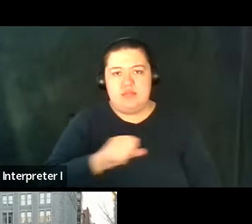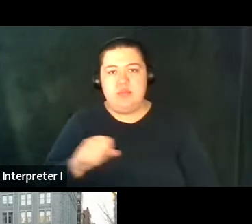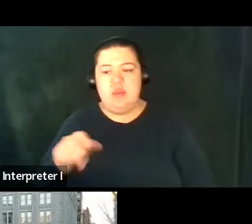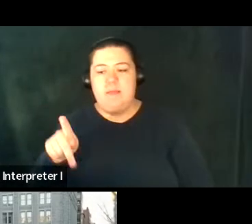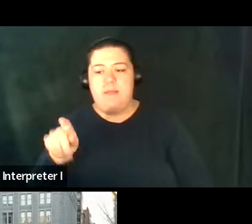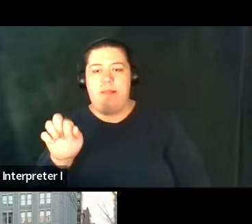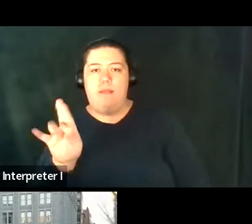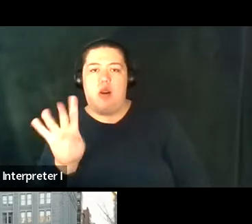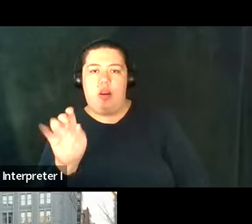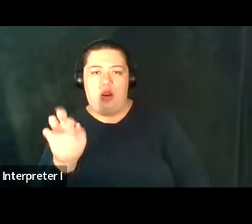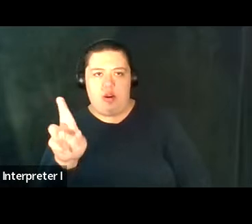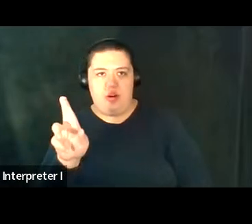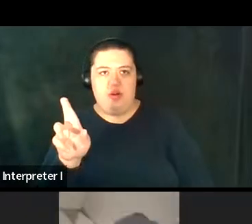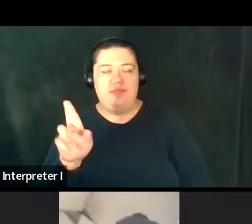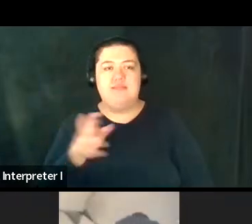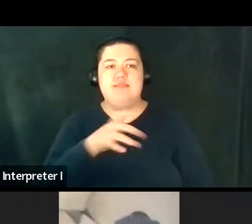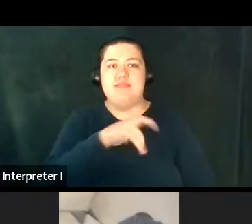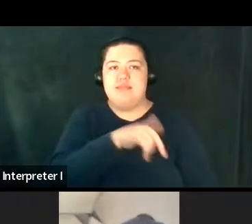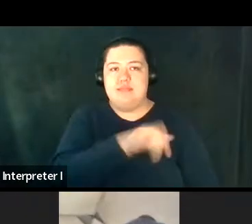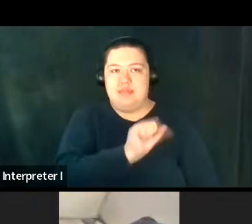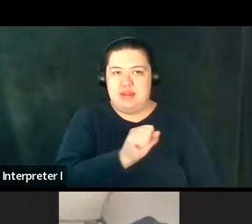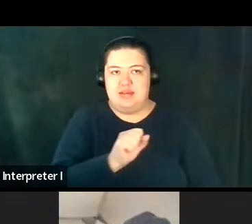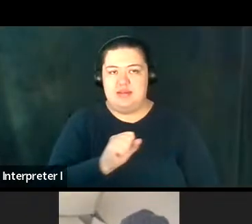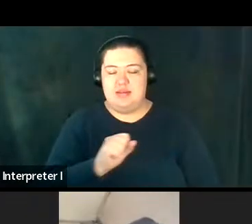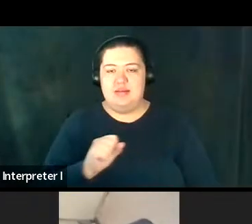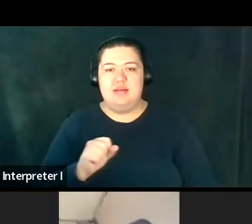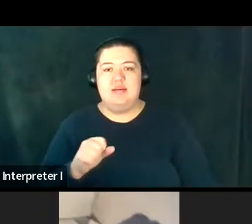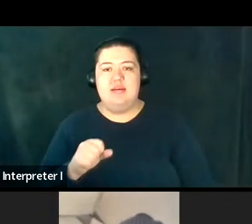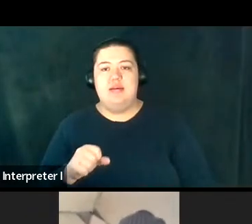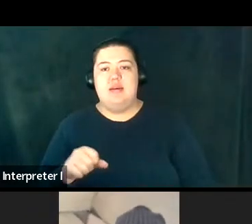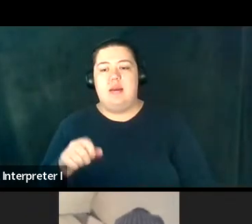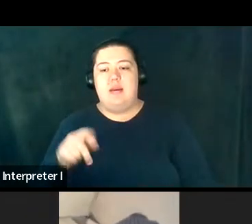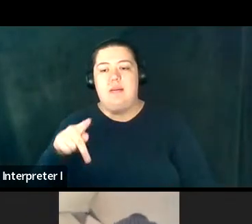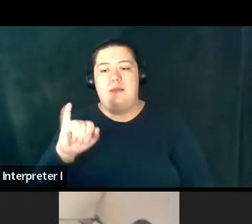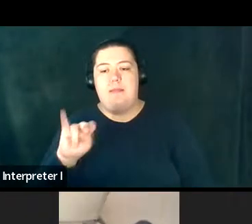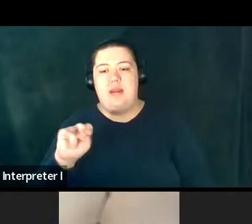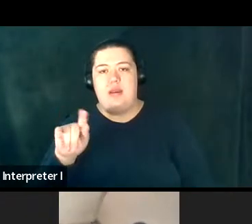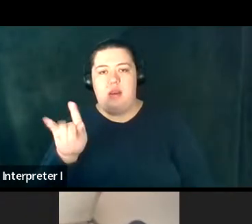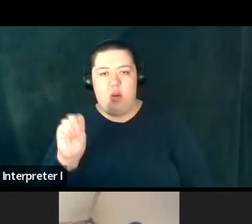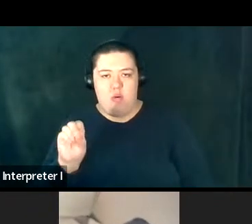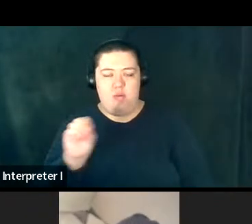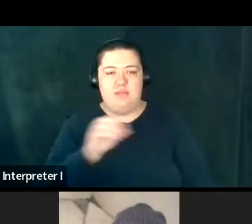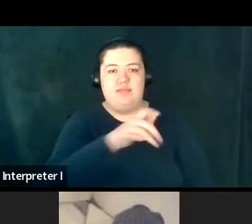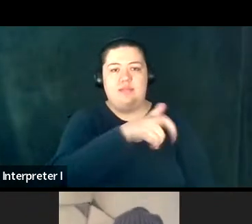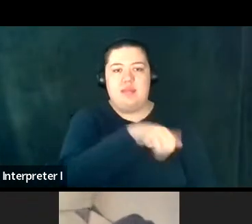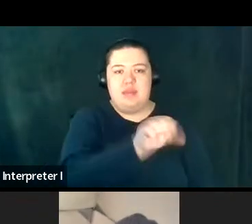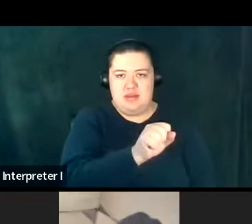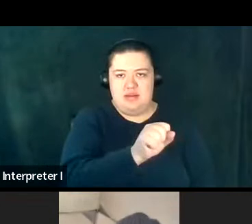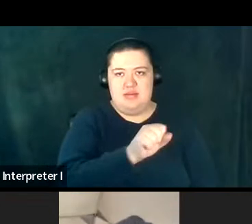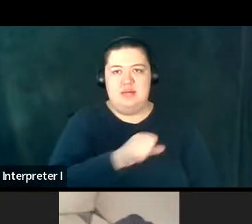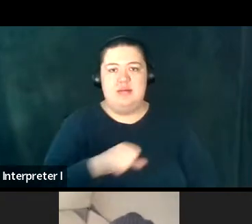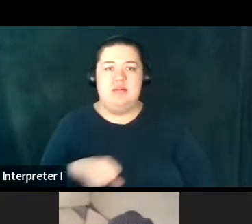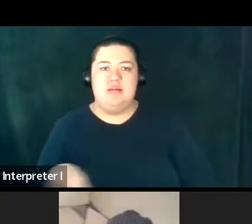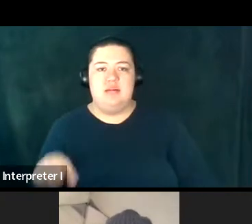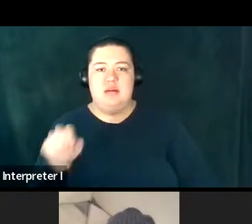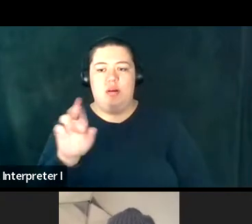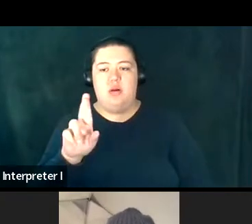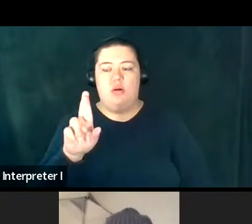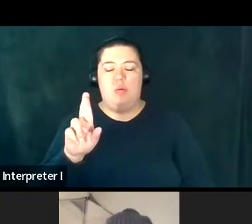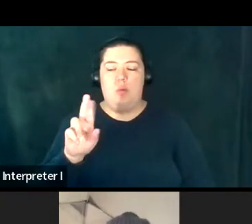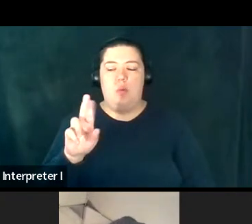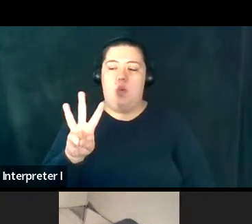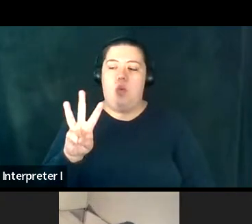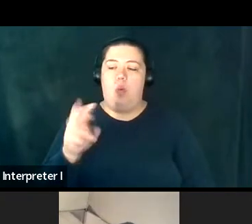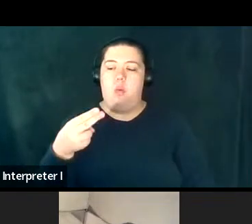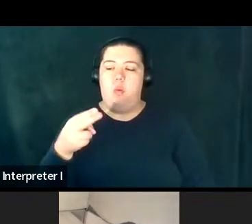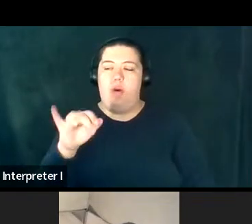Parker. Yes. Councilmember Parker votes yes. Councilmember Pinto. Yes. Councilmember Pinto votes yes. Councilmember Robert White.